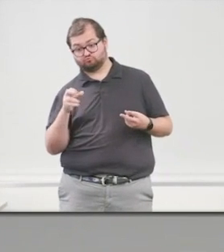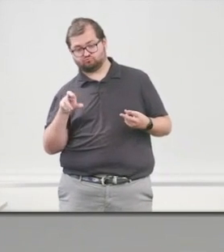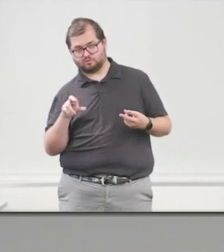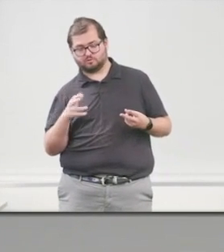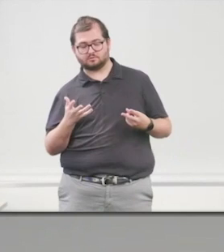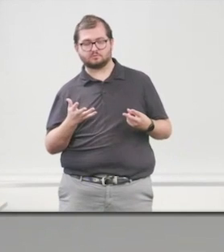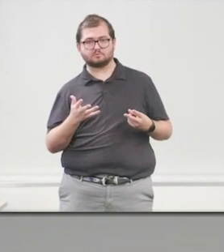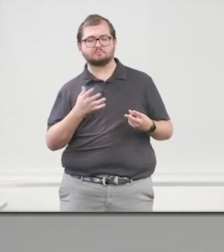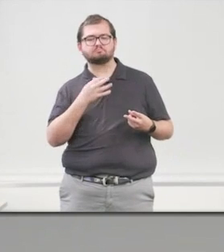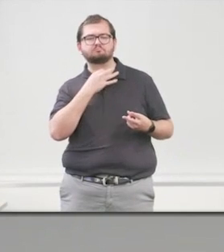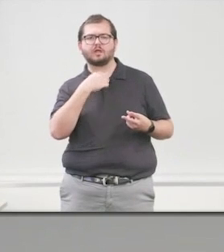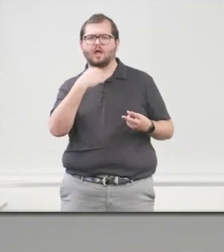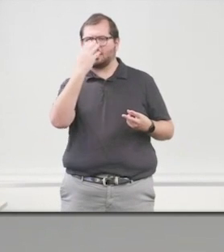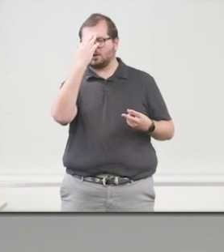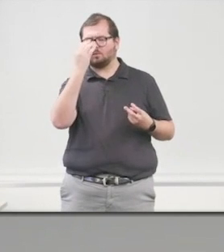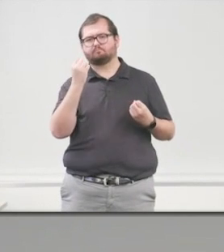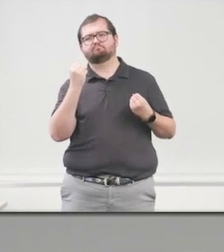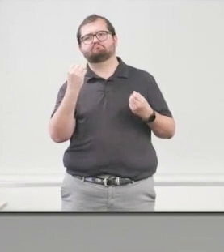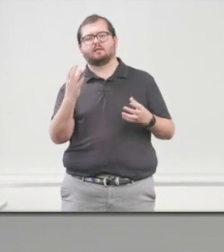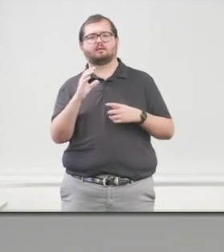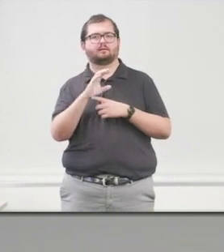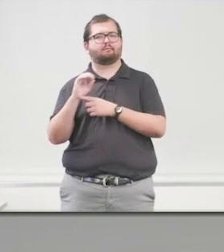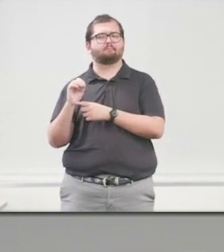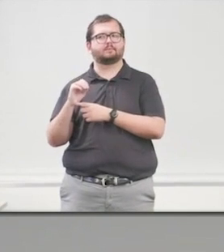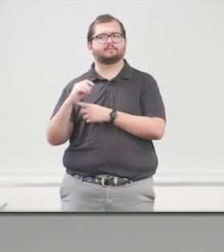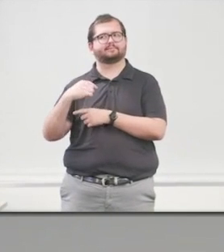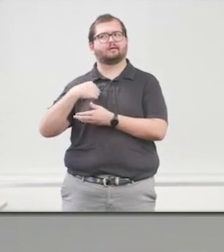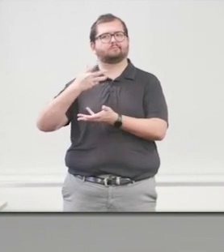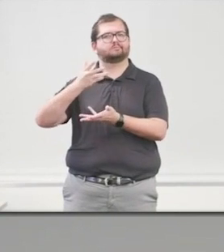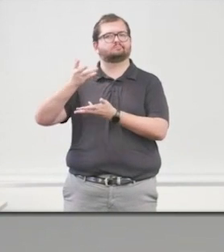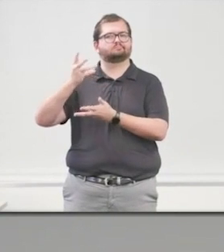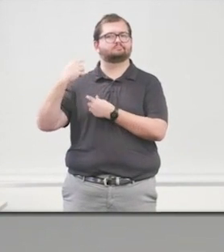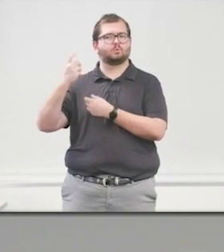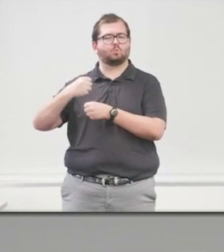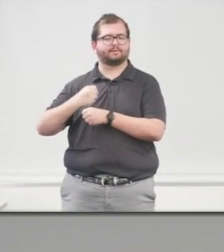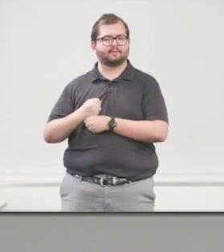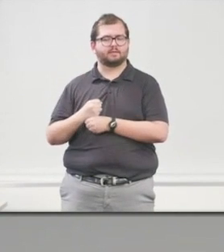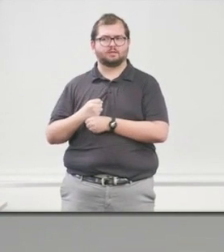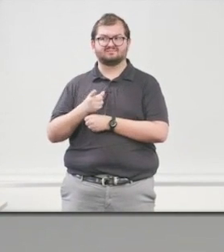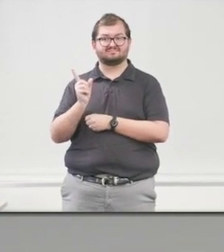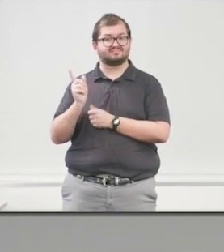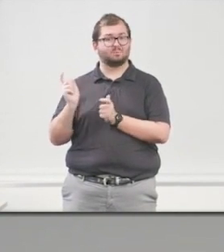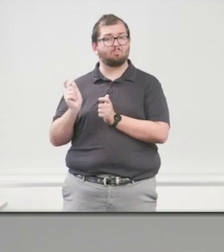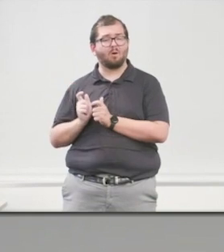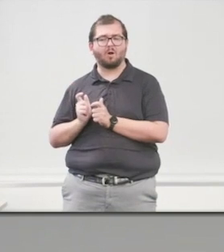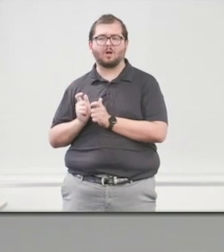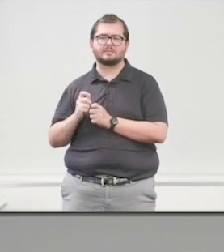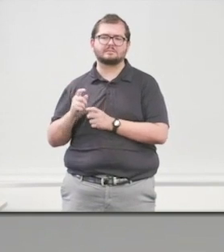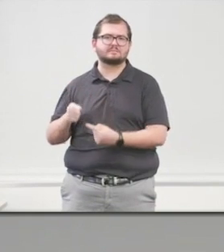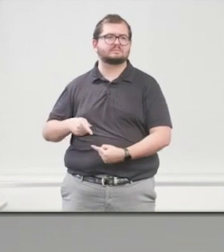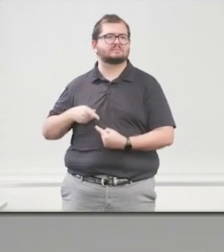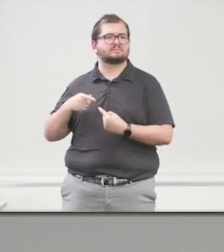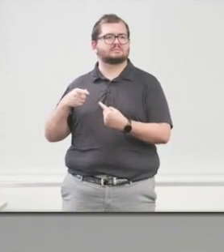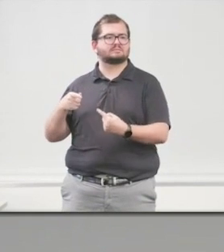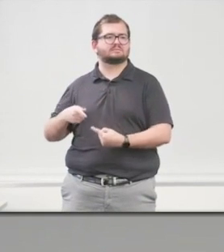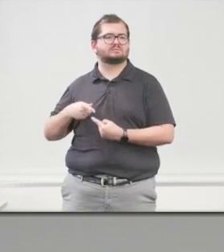lot of companies that I've connected with this past year that are much smaller had a much more difficult time getting past some of